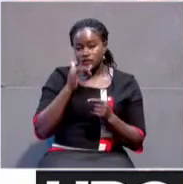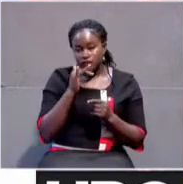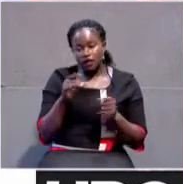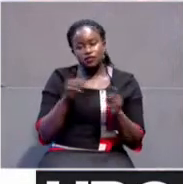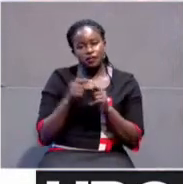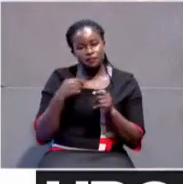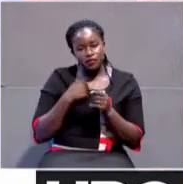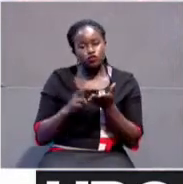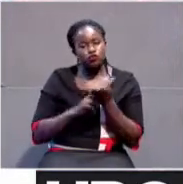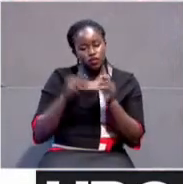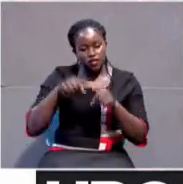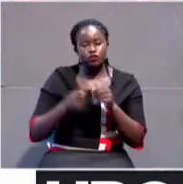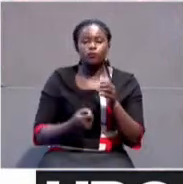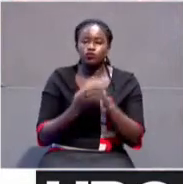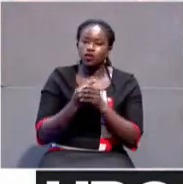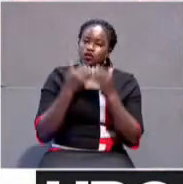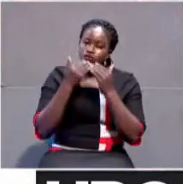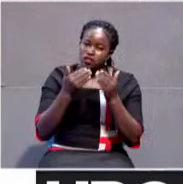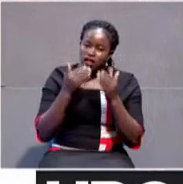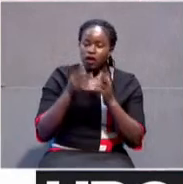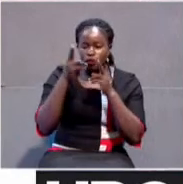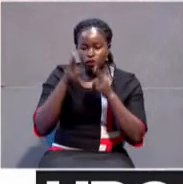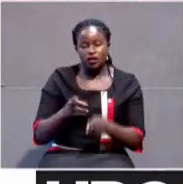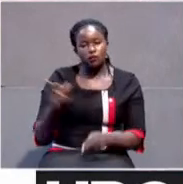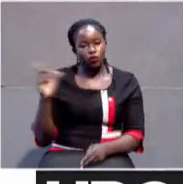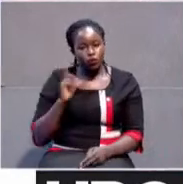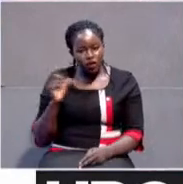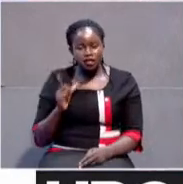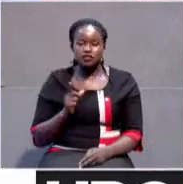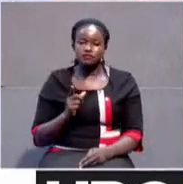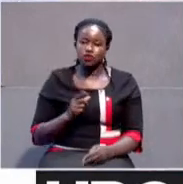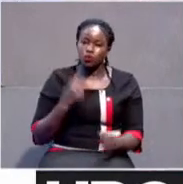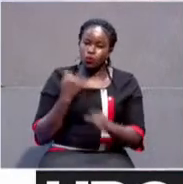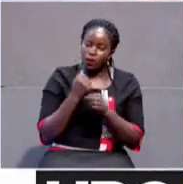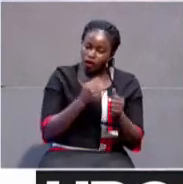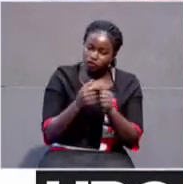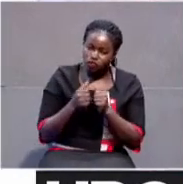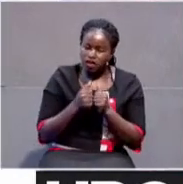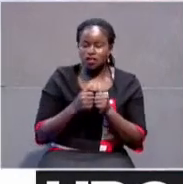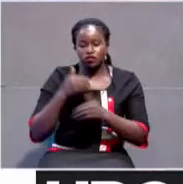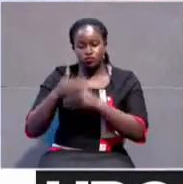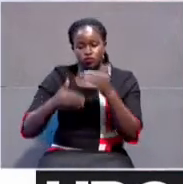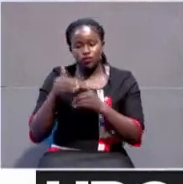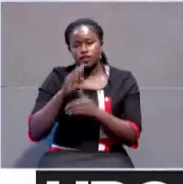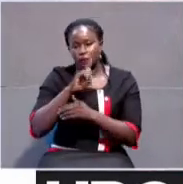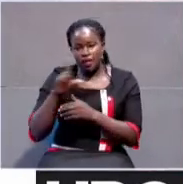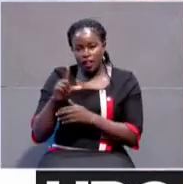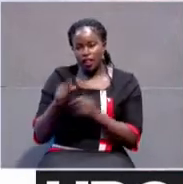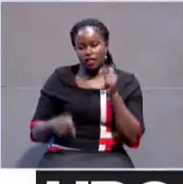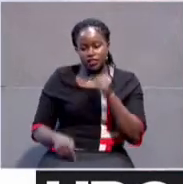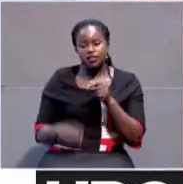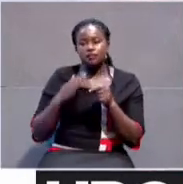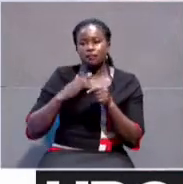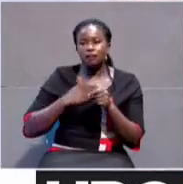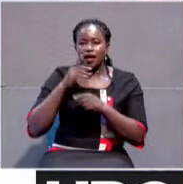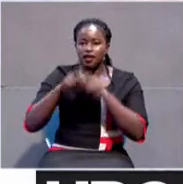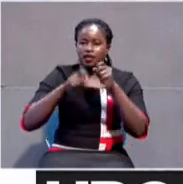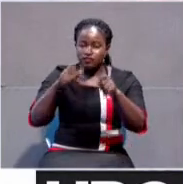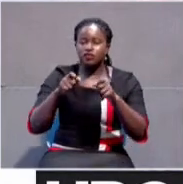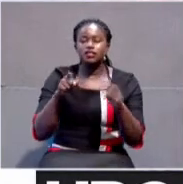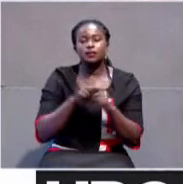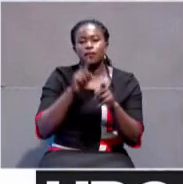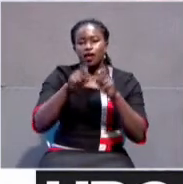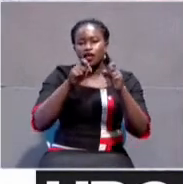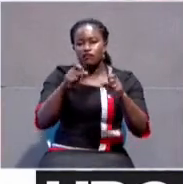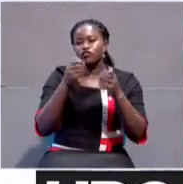colleagues for standing with me in processing this bill. This is my gift. This is the gift to children of